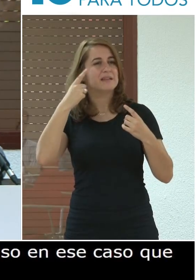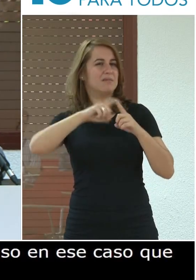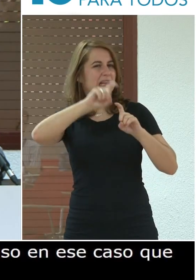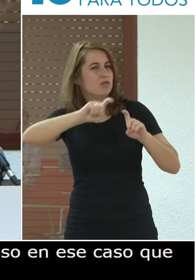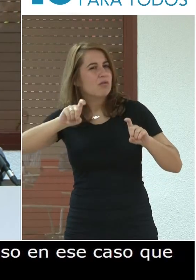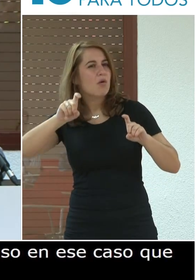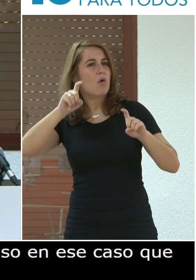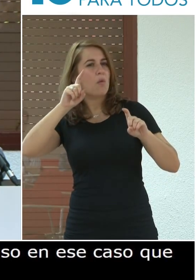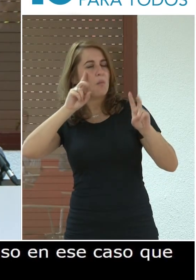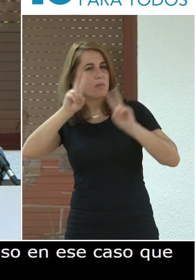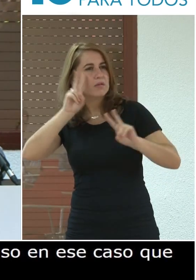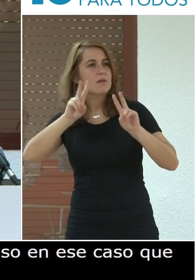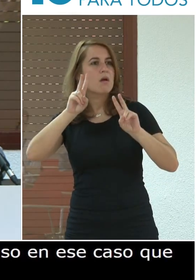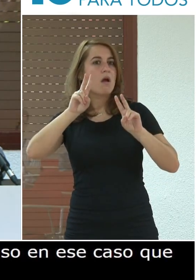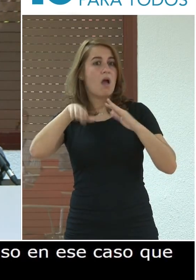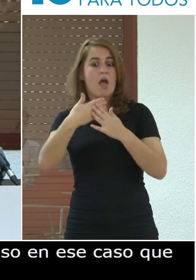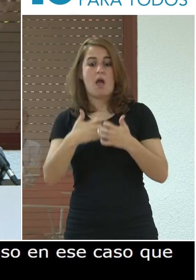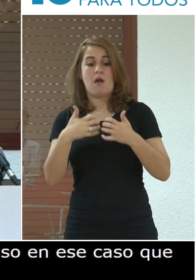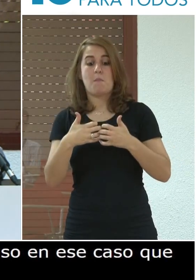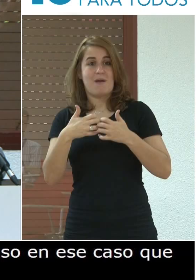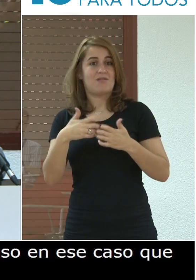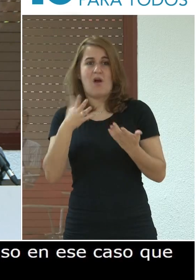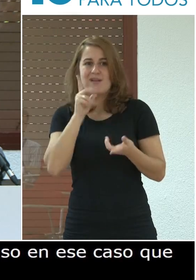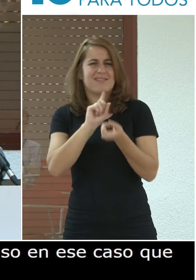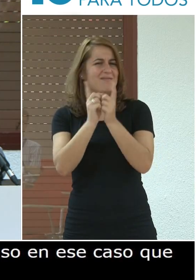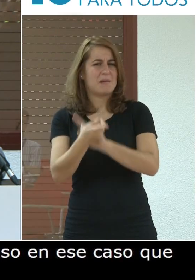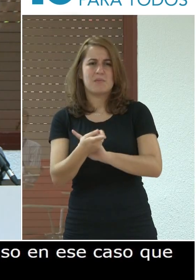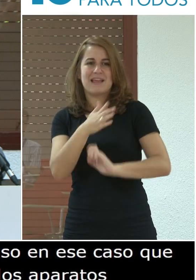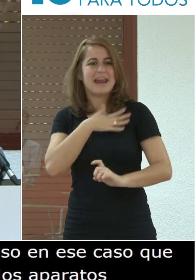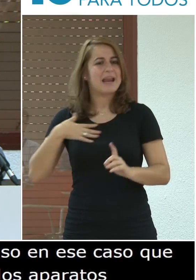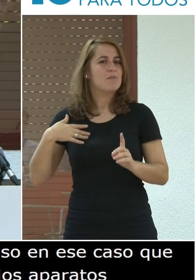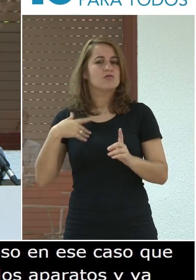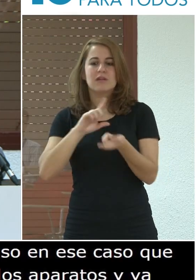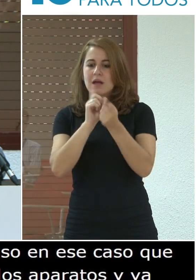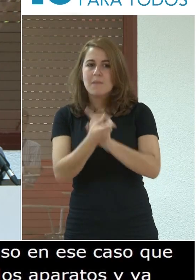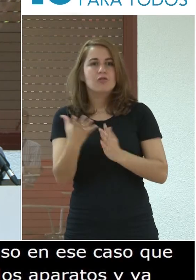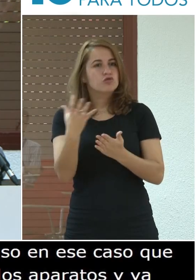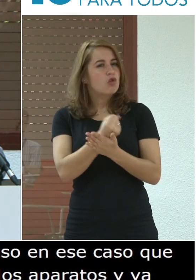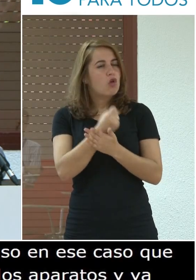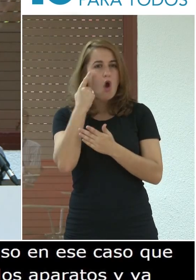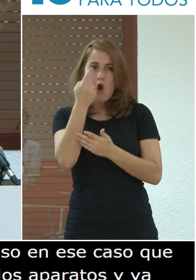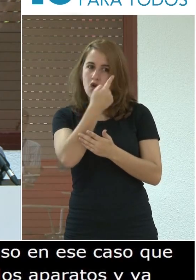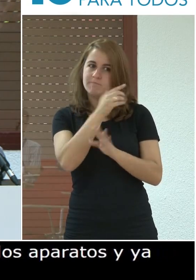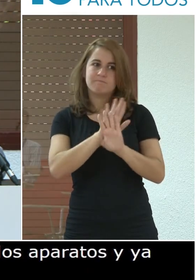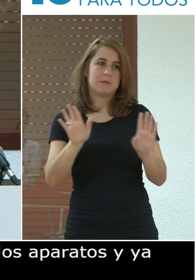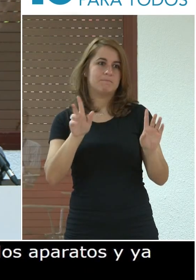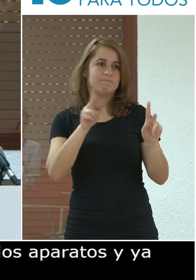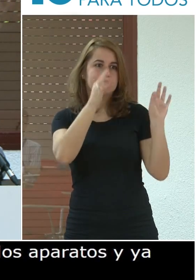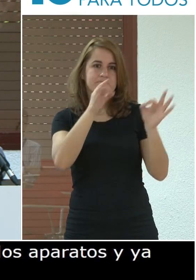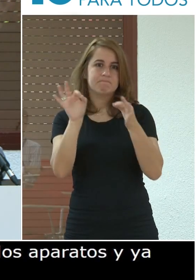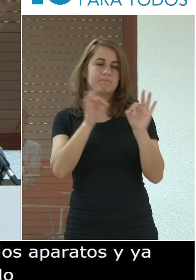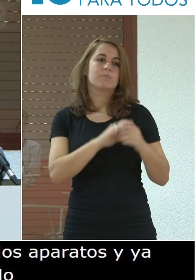Even with the case that I presented here with electromyographical signals, we're changing everything. We want to do everything